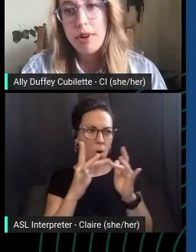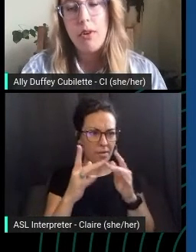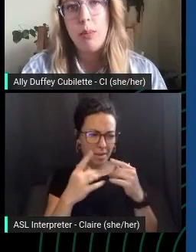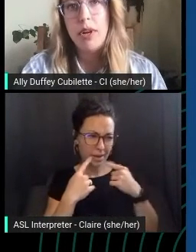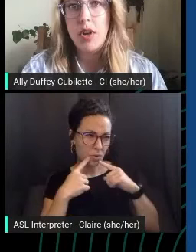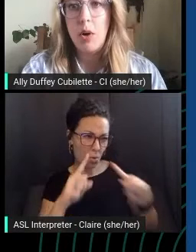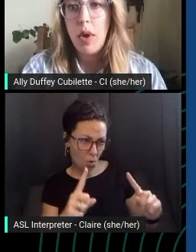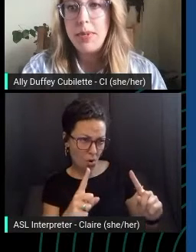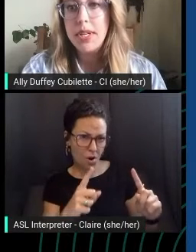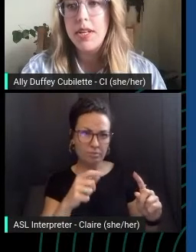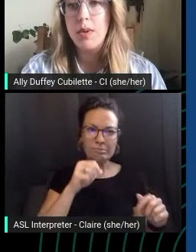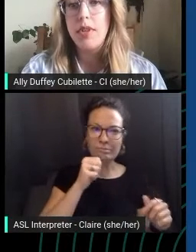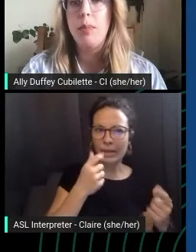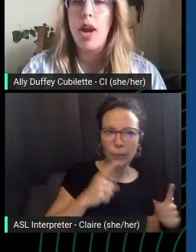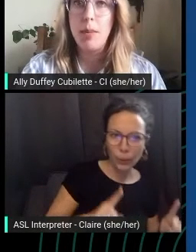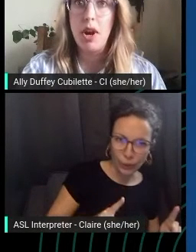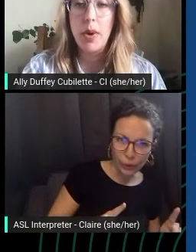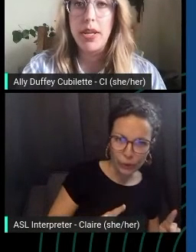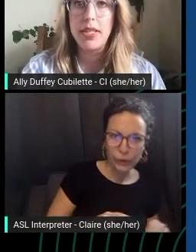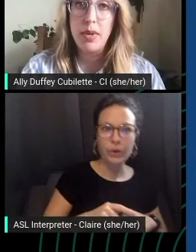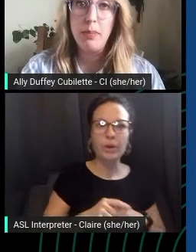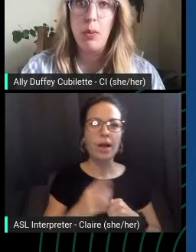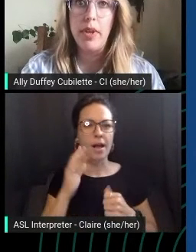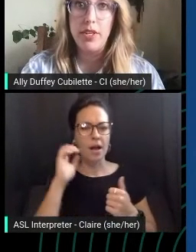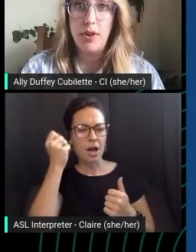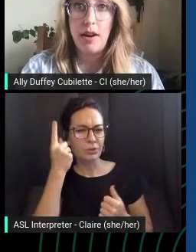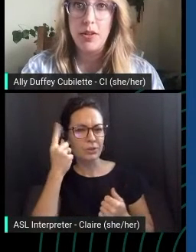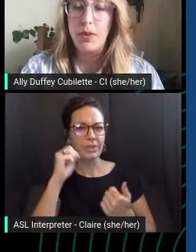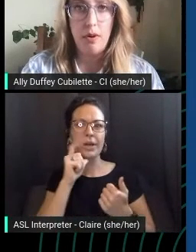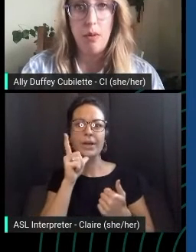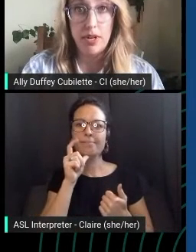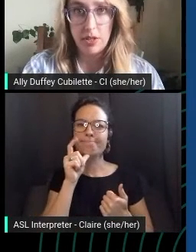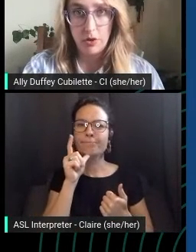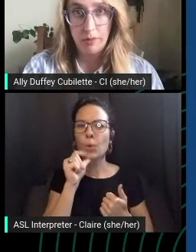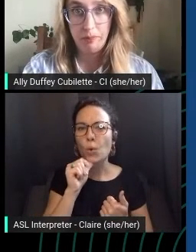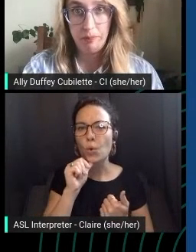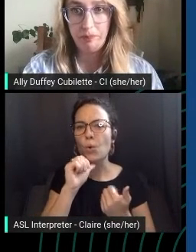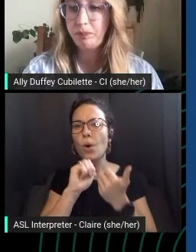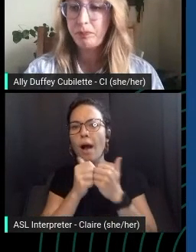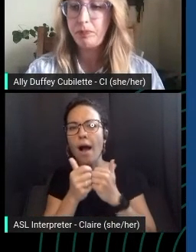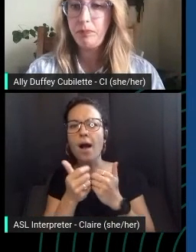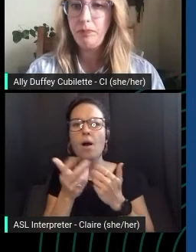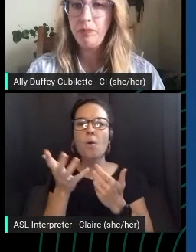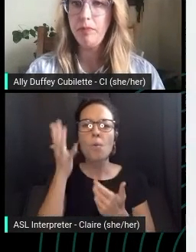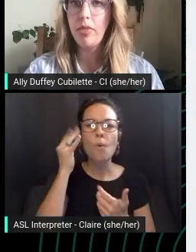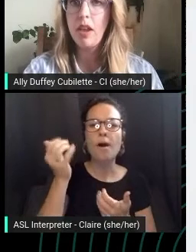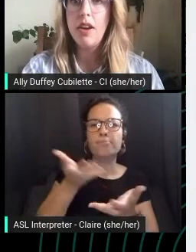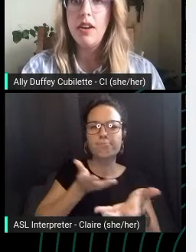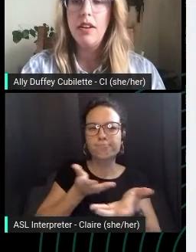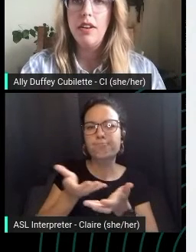really critical because our website is one of the primary ways that people will interact with our organization.